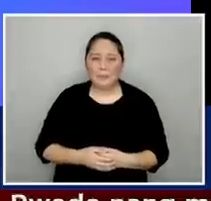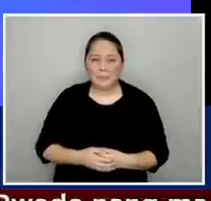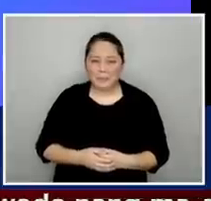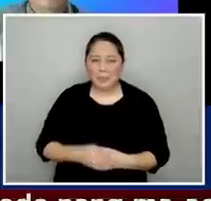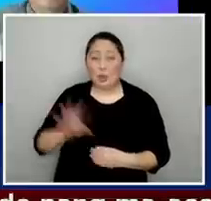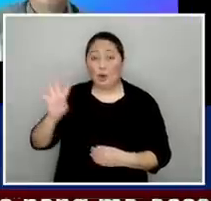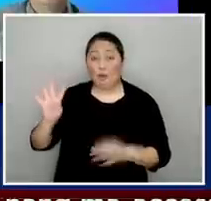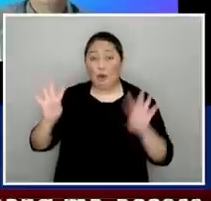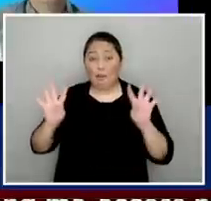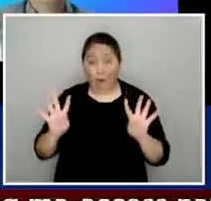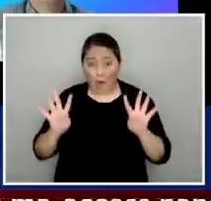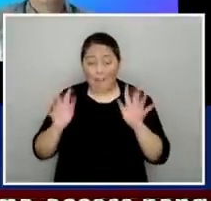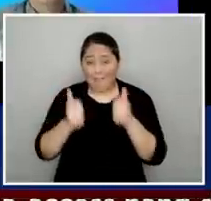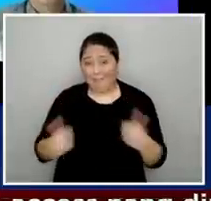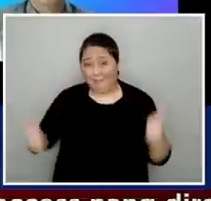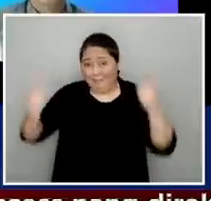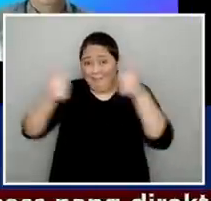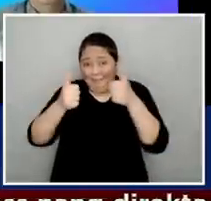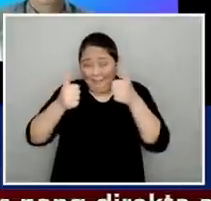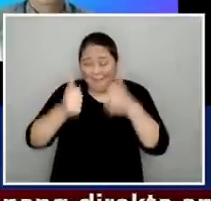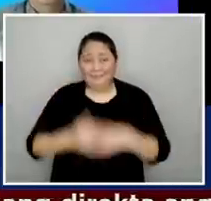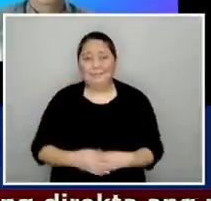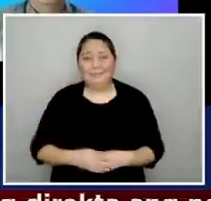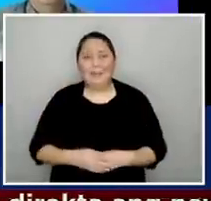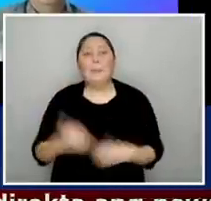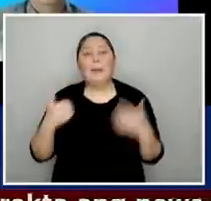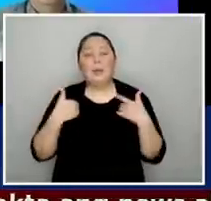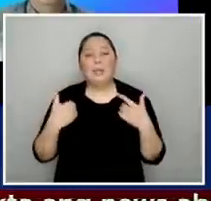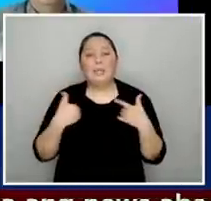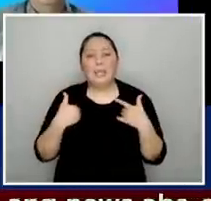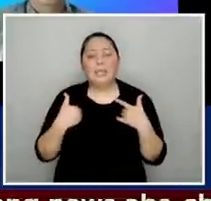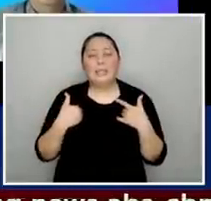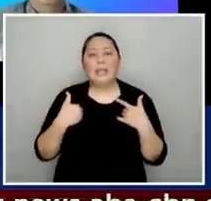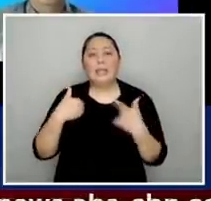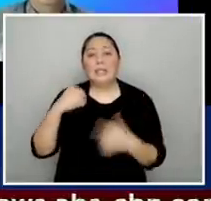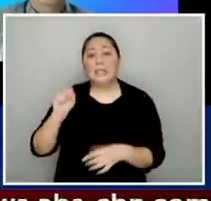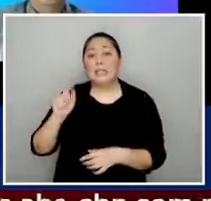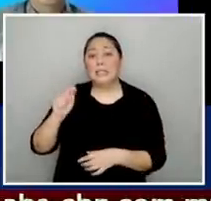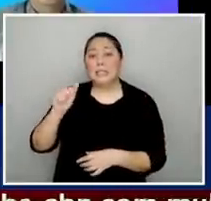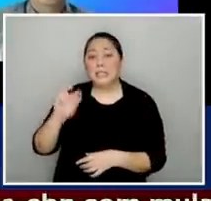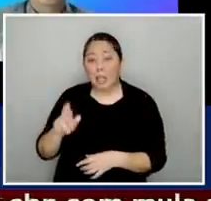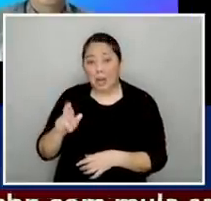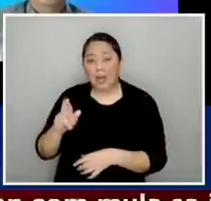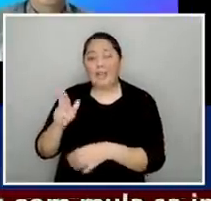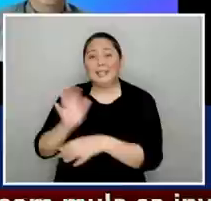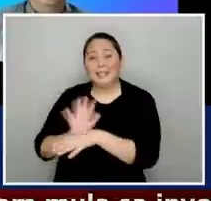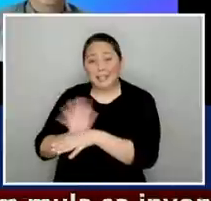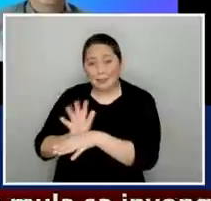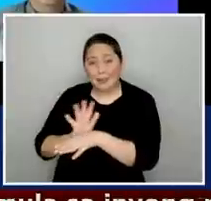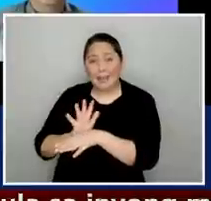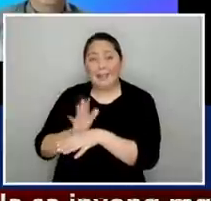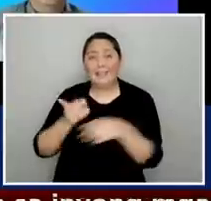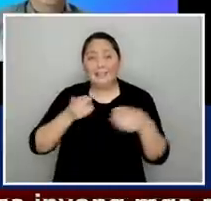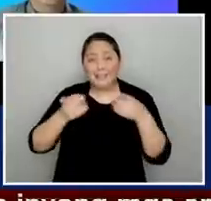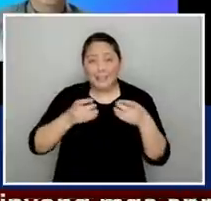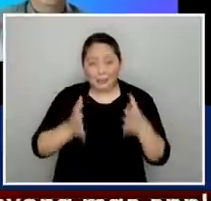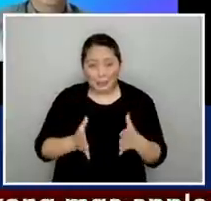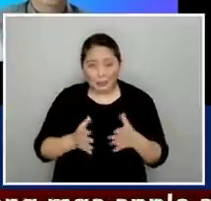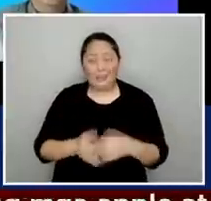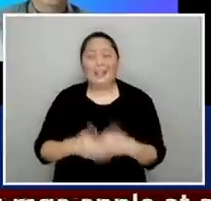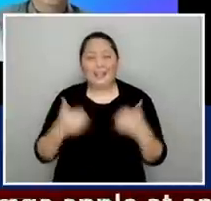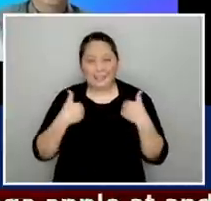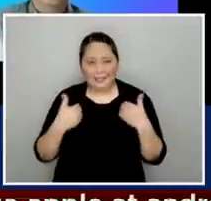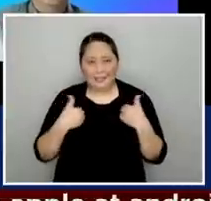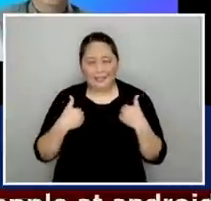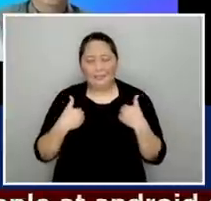Abacan. Dumalo rin si Star Cinema Managing Director Olivia Lamasan at iba pang kapamilya executives. There you have it, mga kapuso